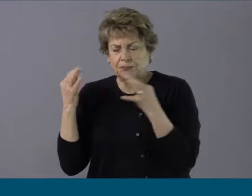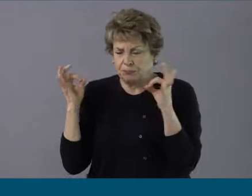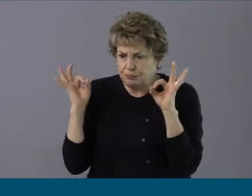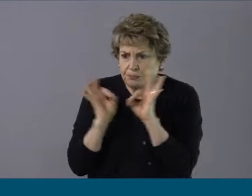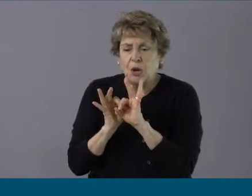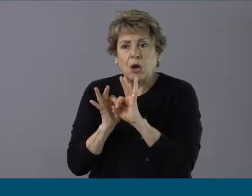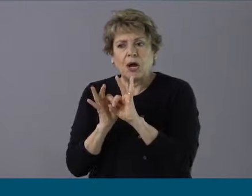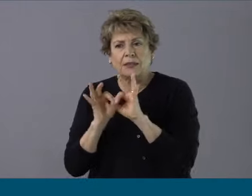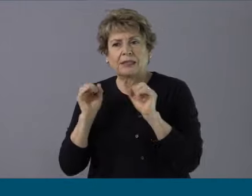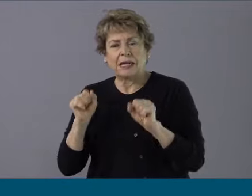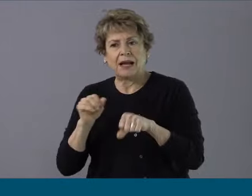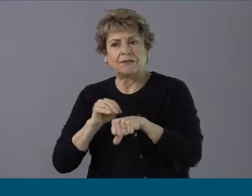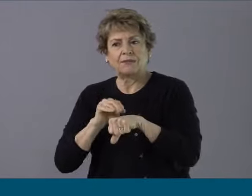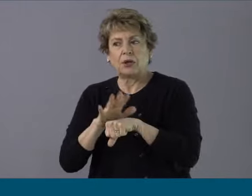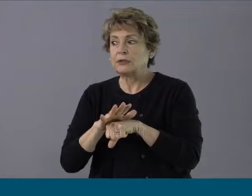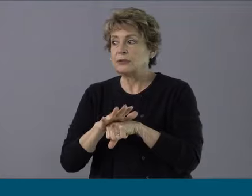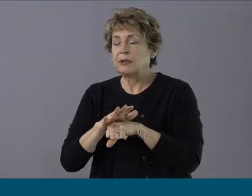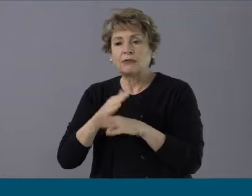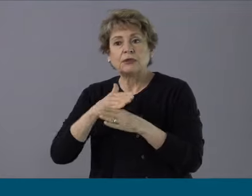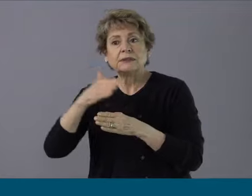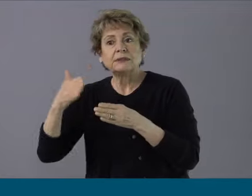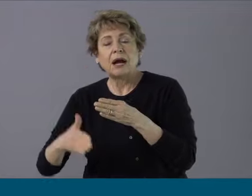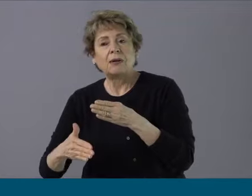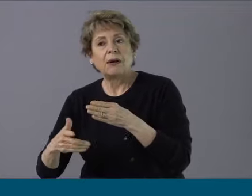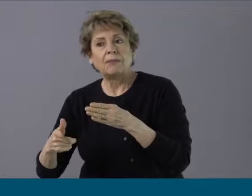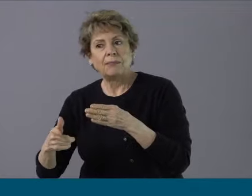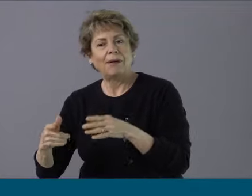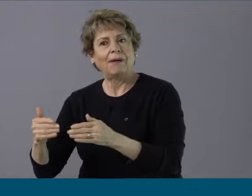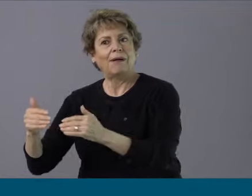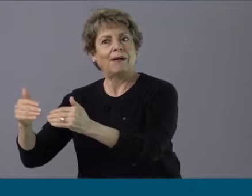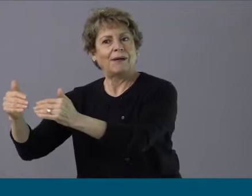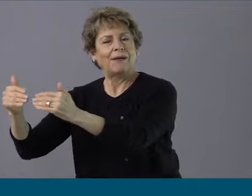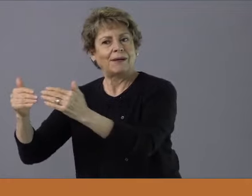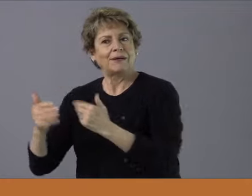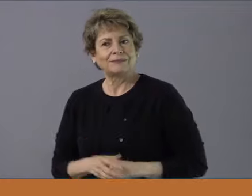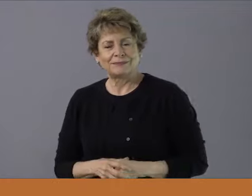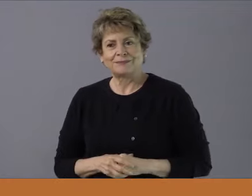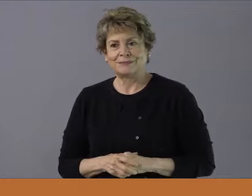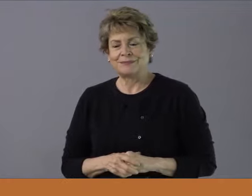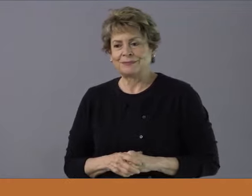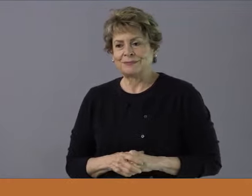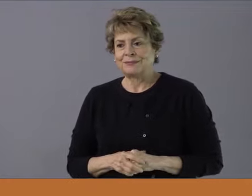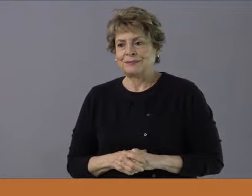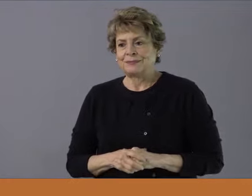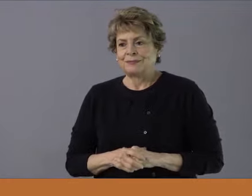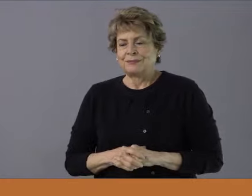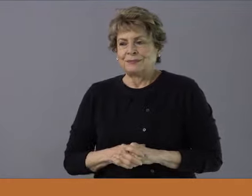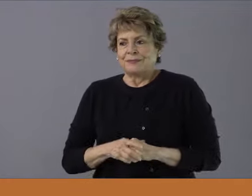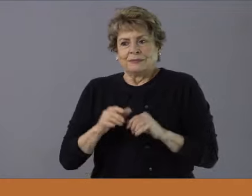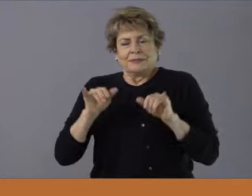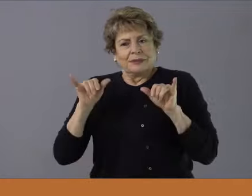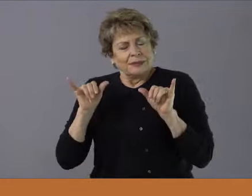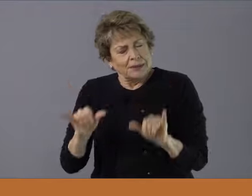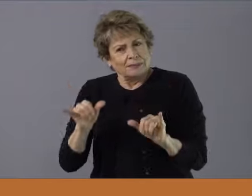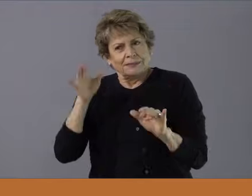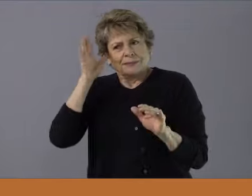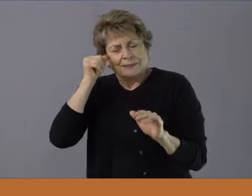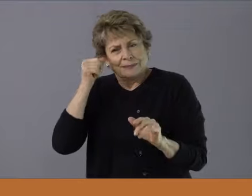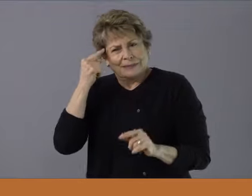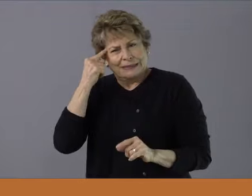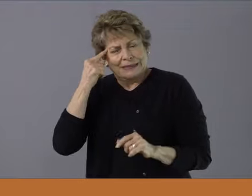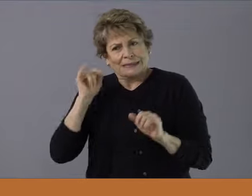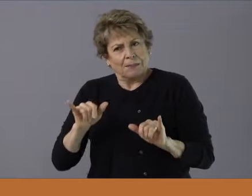results. So we want to press on, stay the course, and do more of this. There can be no letting up. If